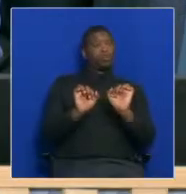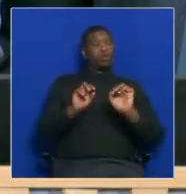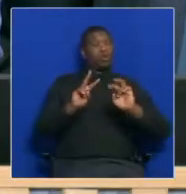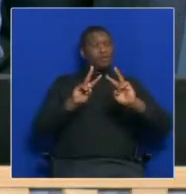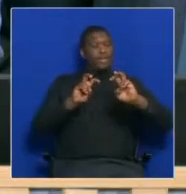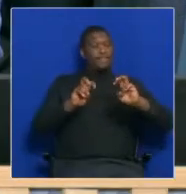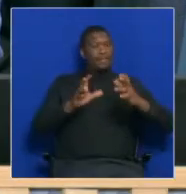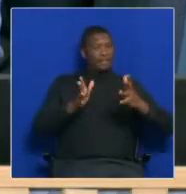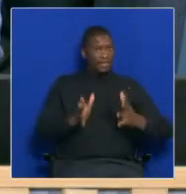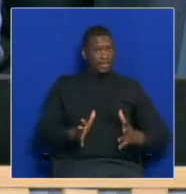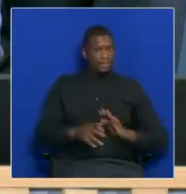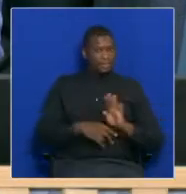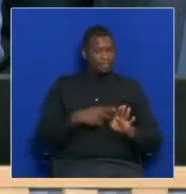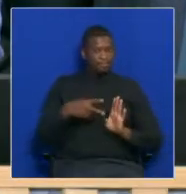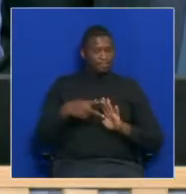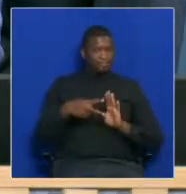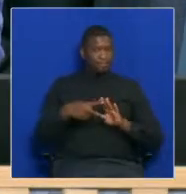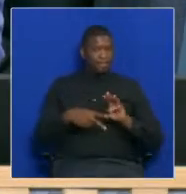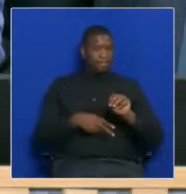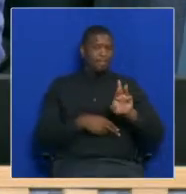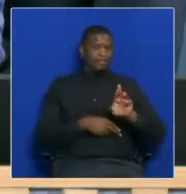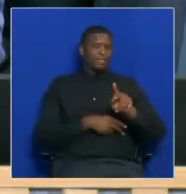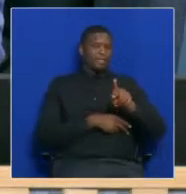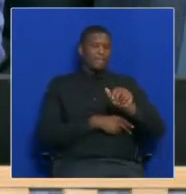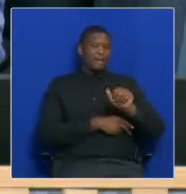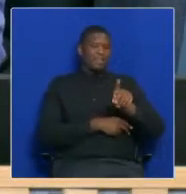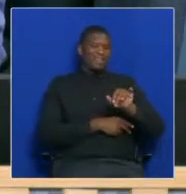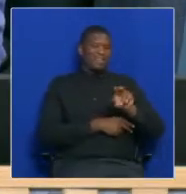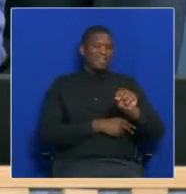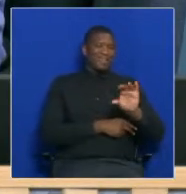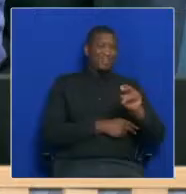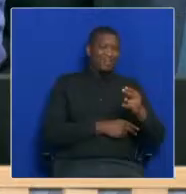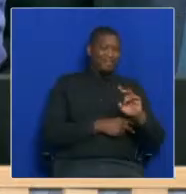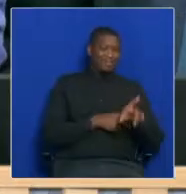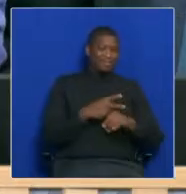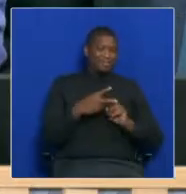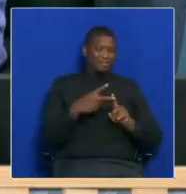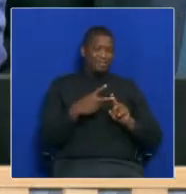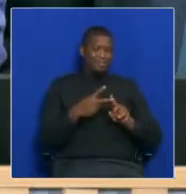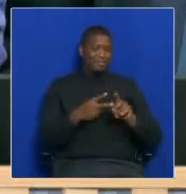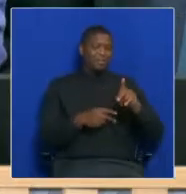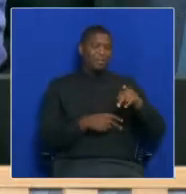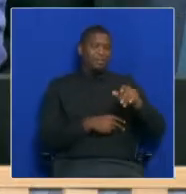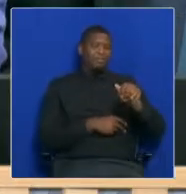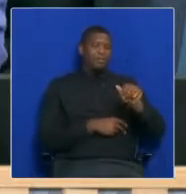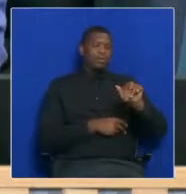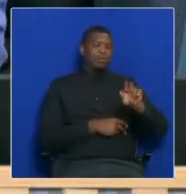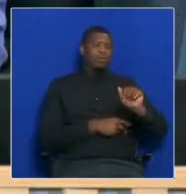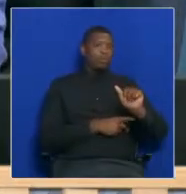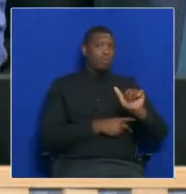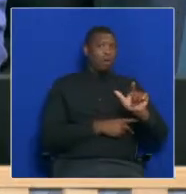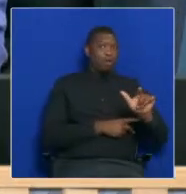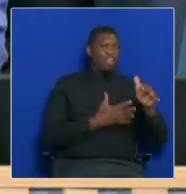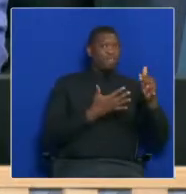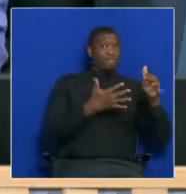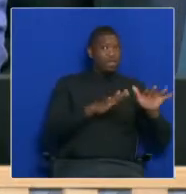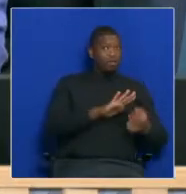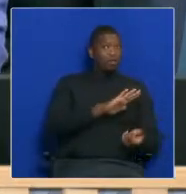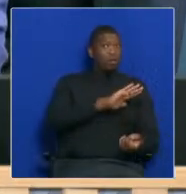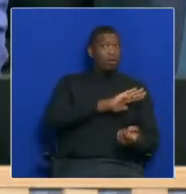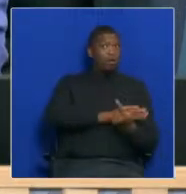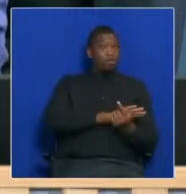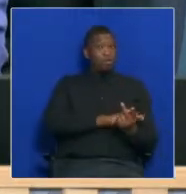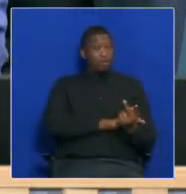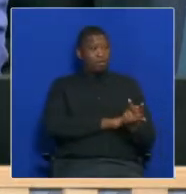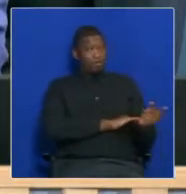Mr. Padiaki and Mr. Chief Perumal, have been accused of what on the face of